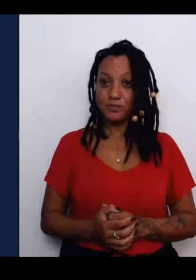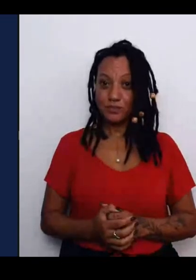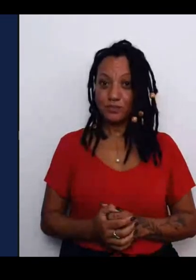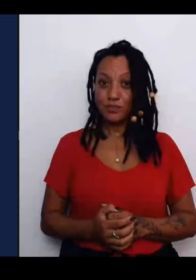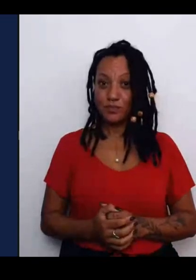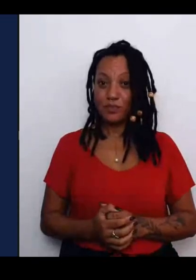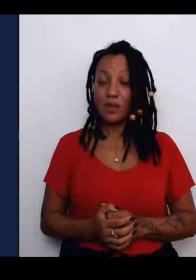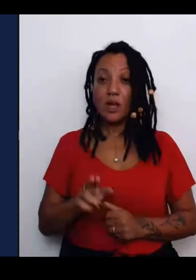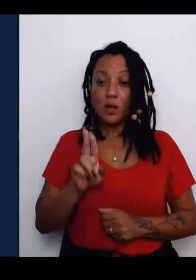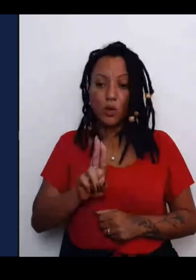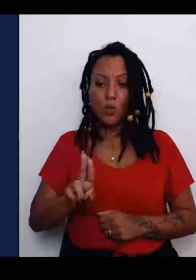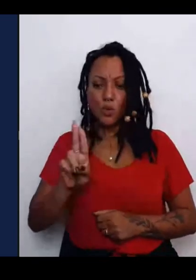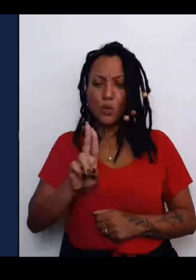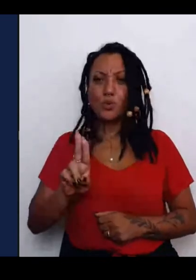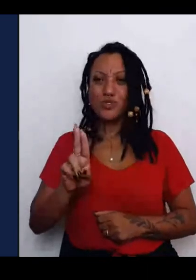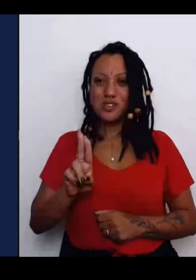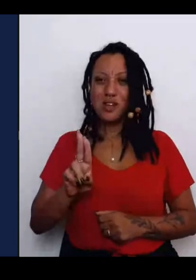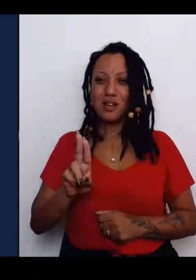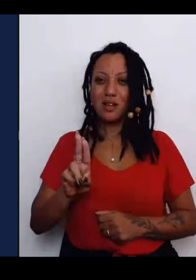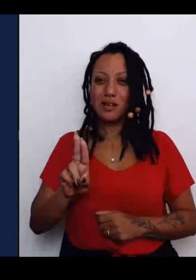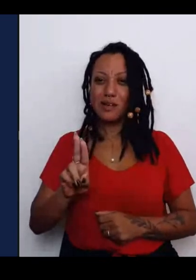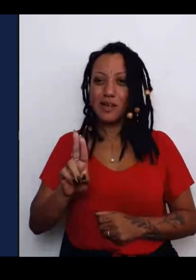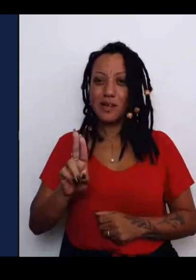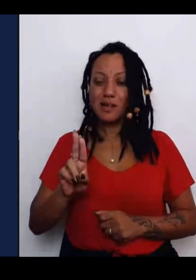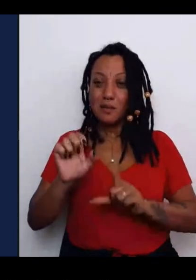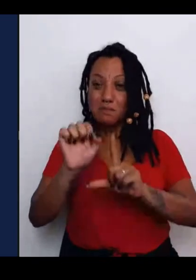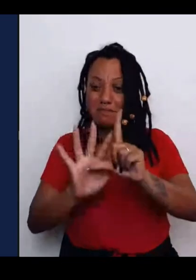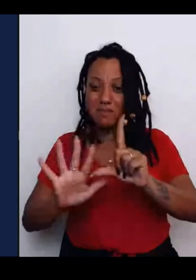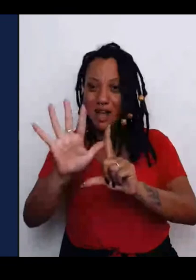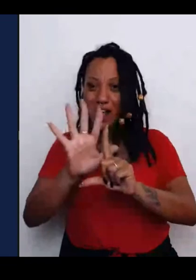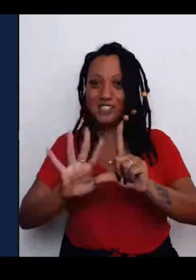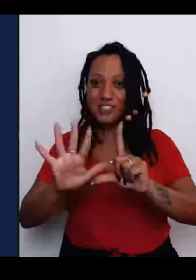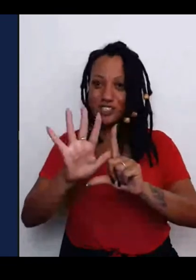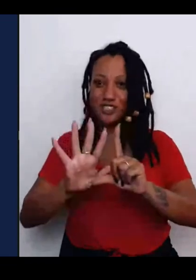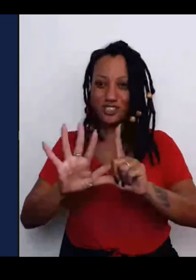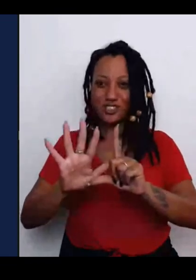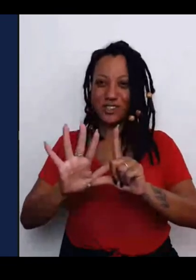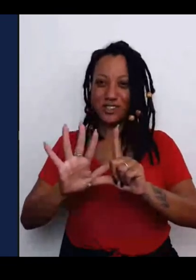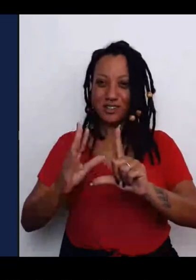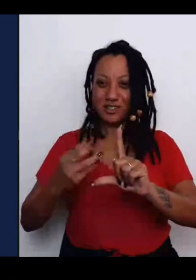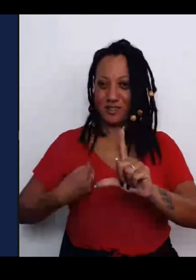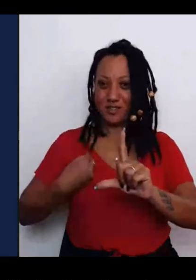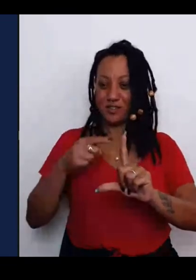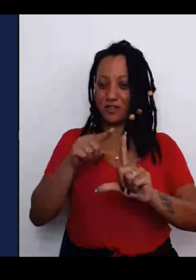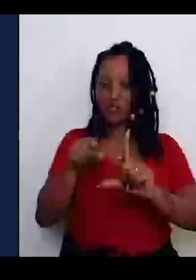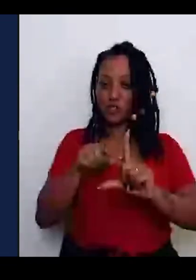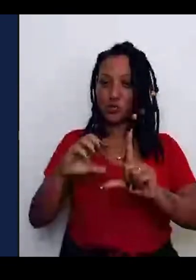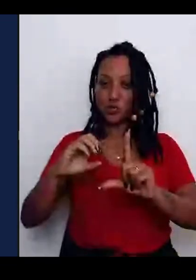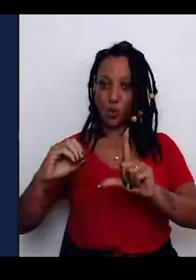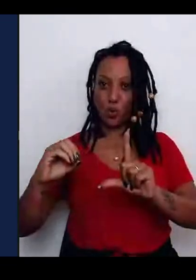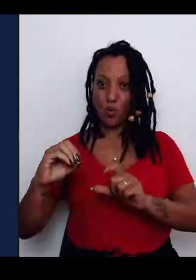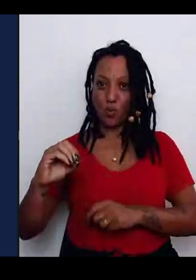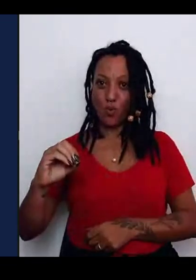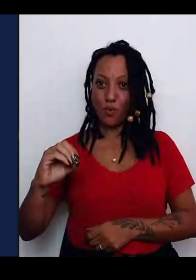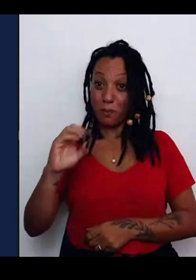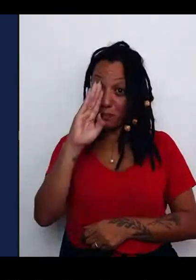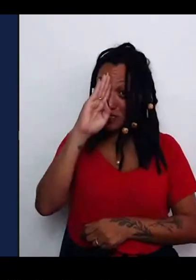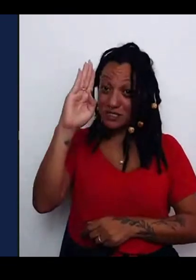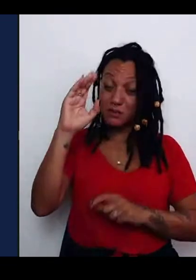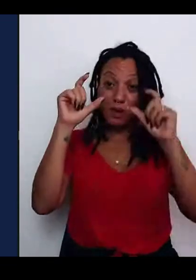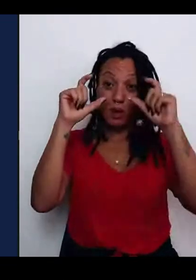owls and then we see other other animals we see a sick crab eating Fox who is